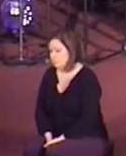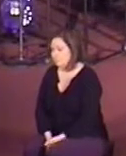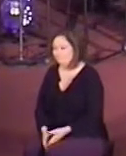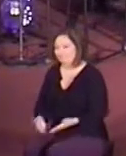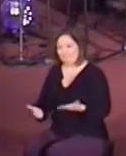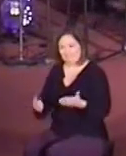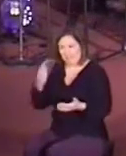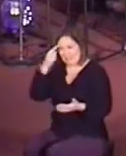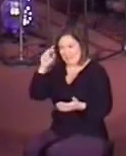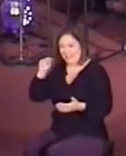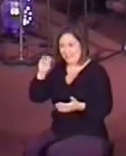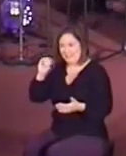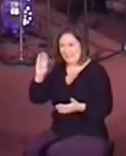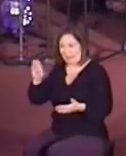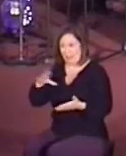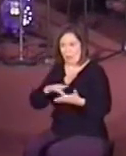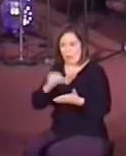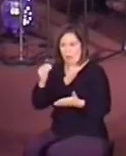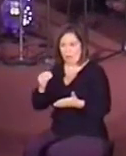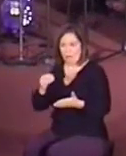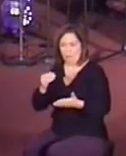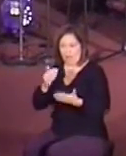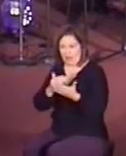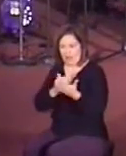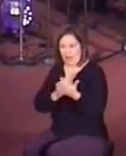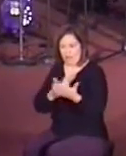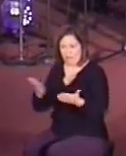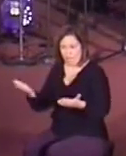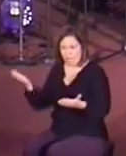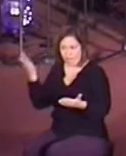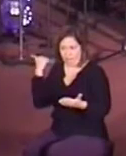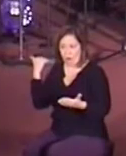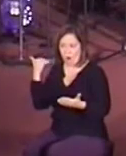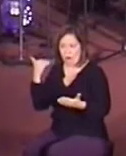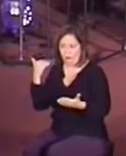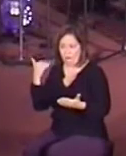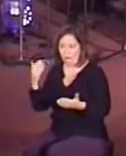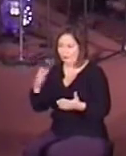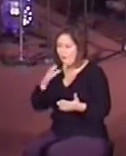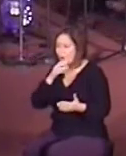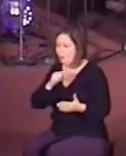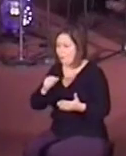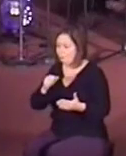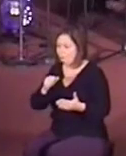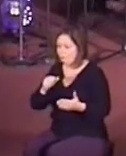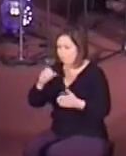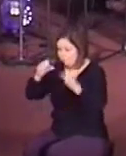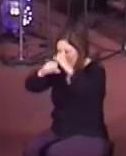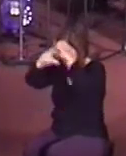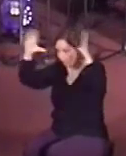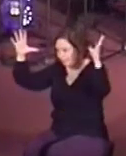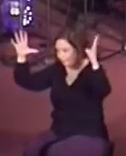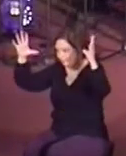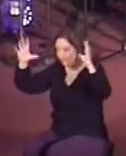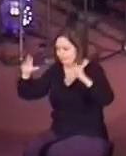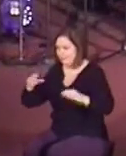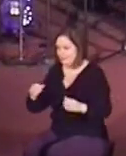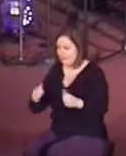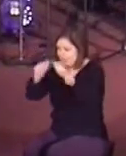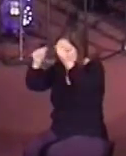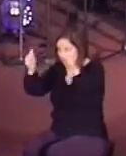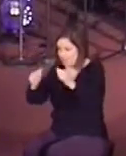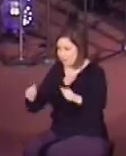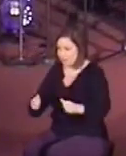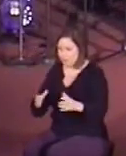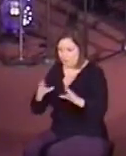thought Nebuchadnezzar learned his lesson from Daniel chapter 2. Remember the dream that he had of the gigantic statue? And he asked for the interpretation of the